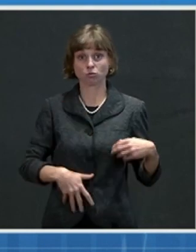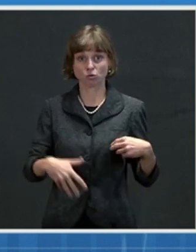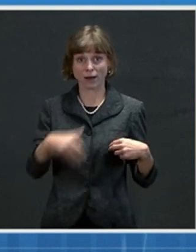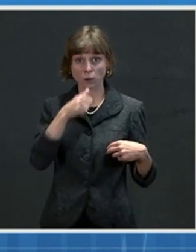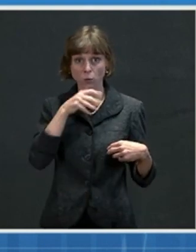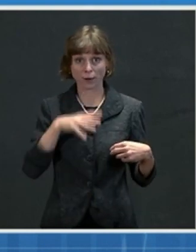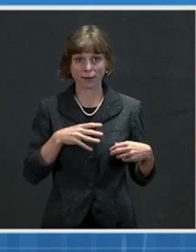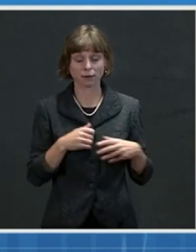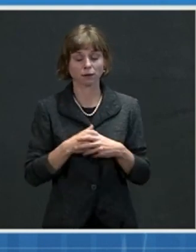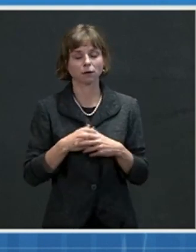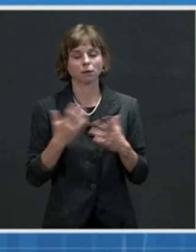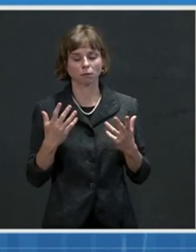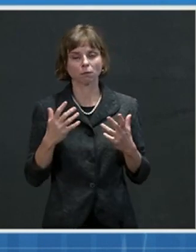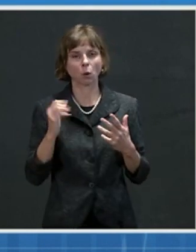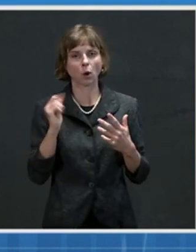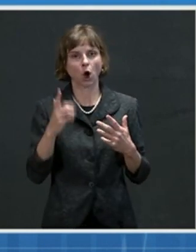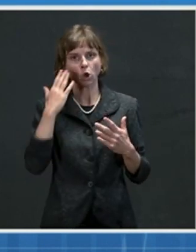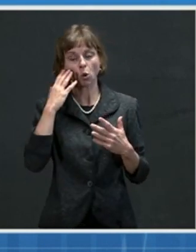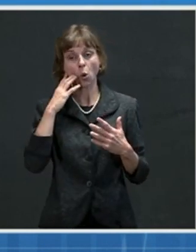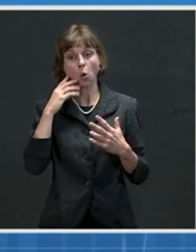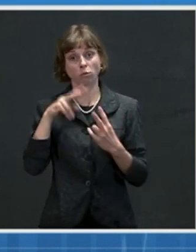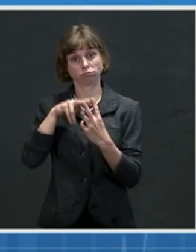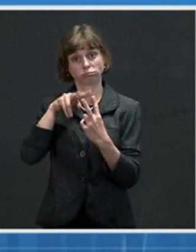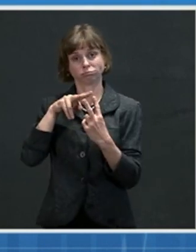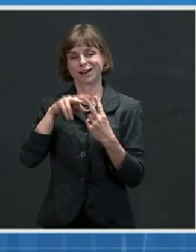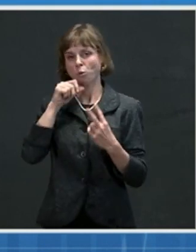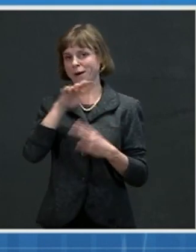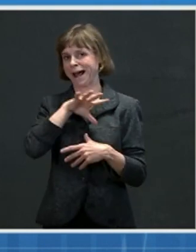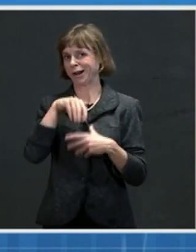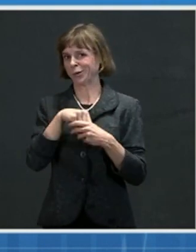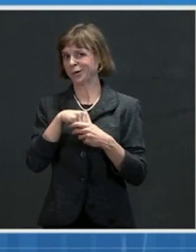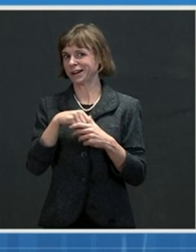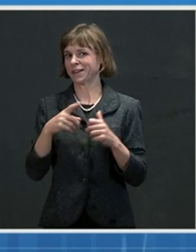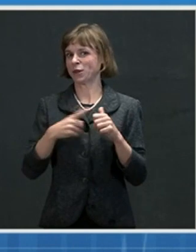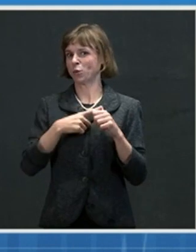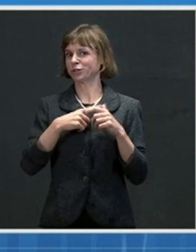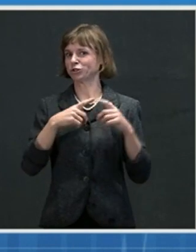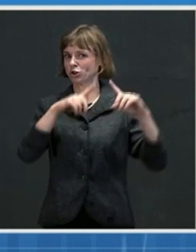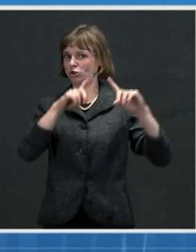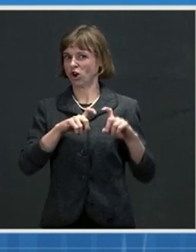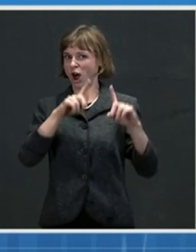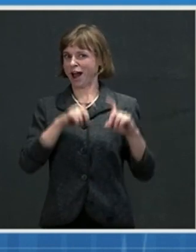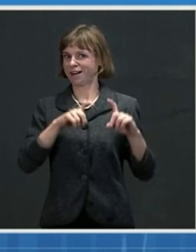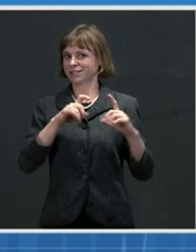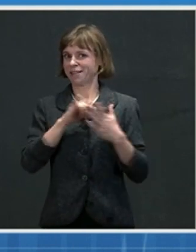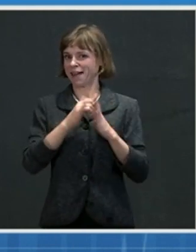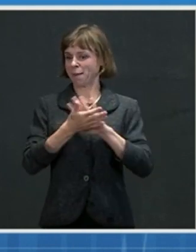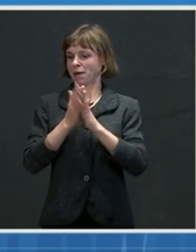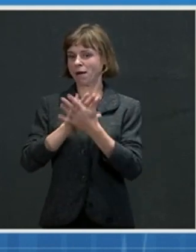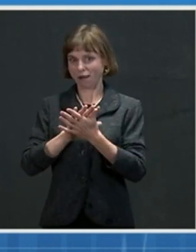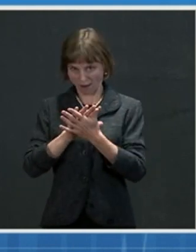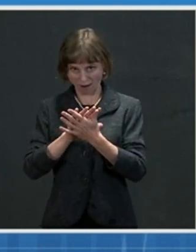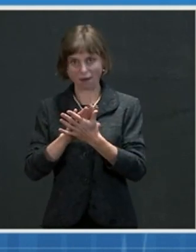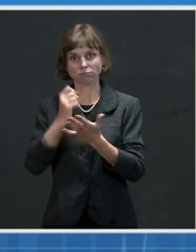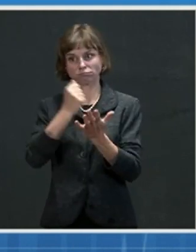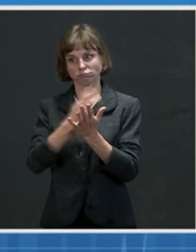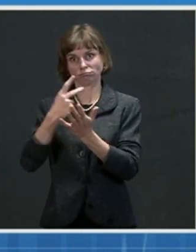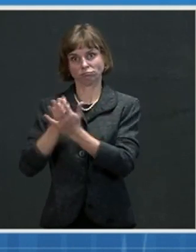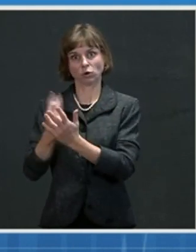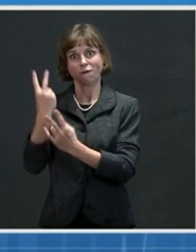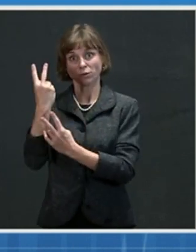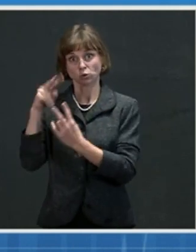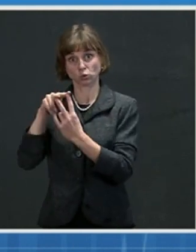know, these were not included in the original clinical trials that led to the EUA for the 2 vaccines that are